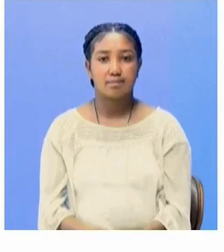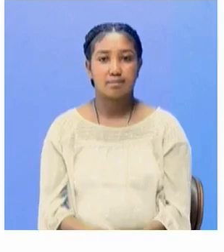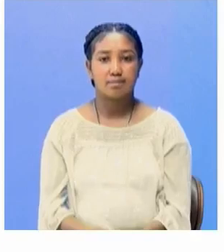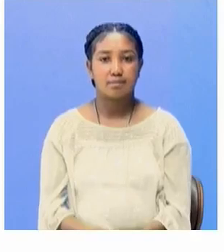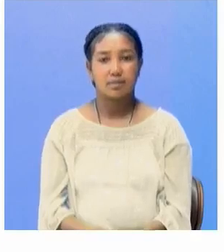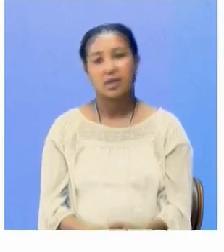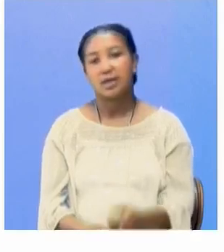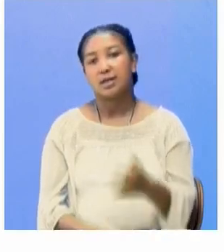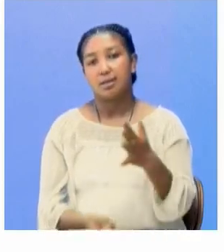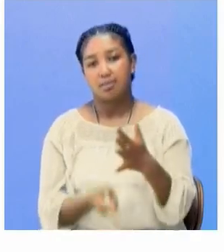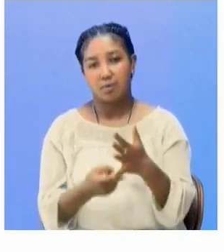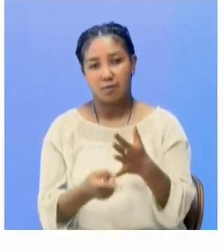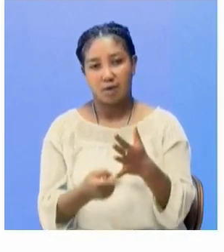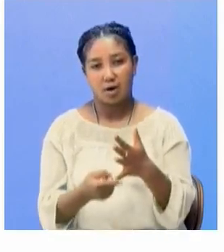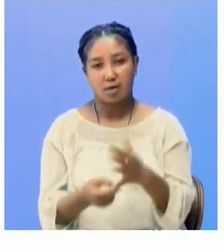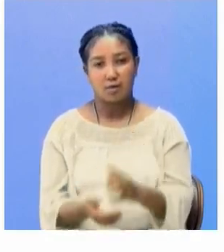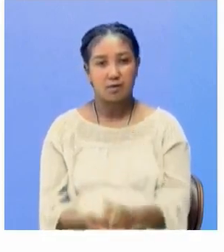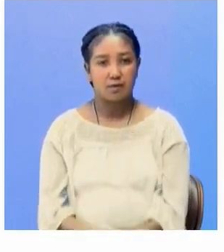Number 5.